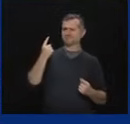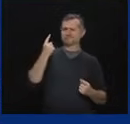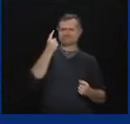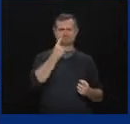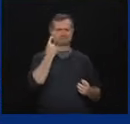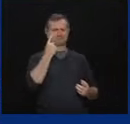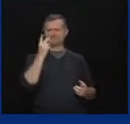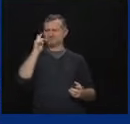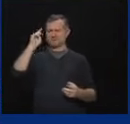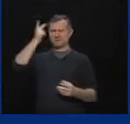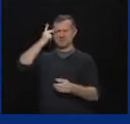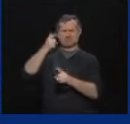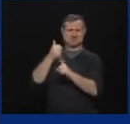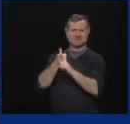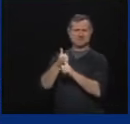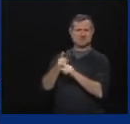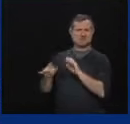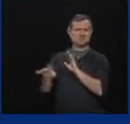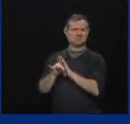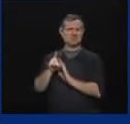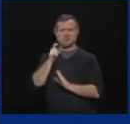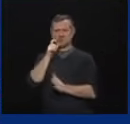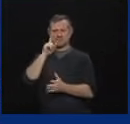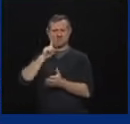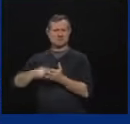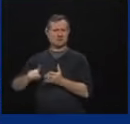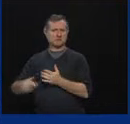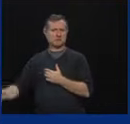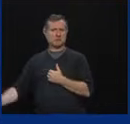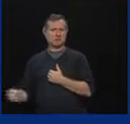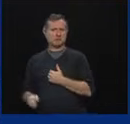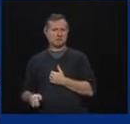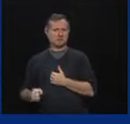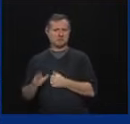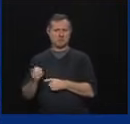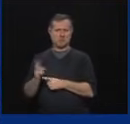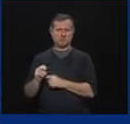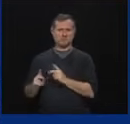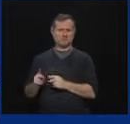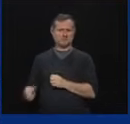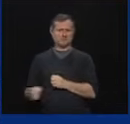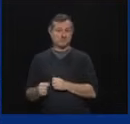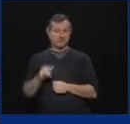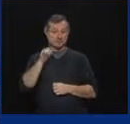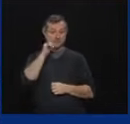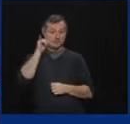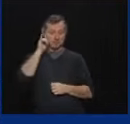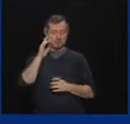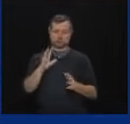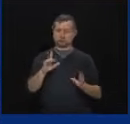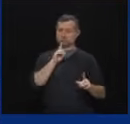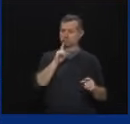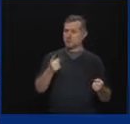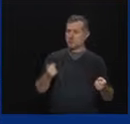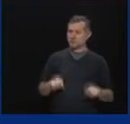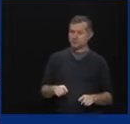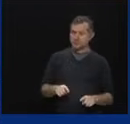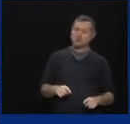people charged with investigating or evaluating their work. Well, what happened yesterday was as a result of two